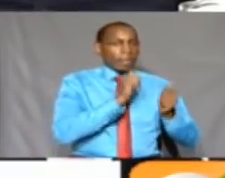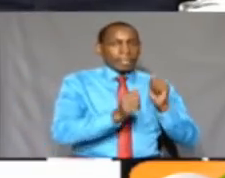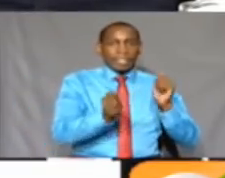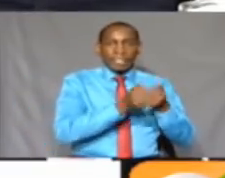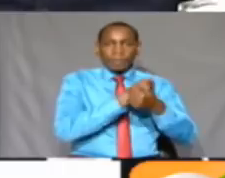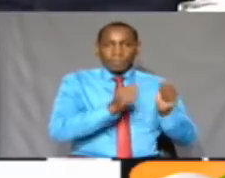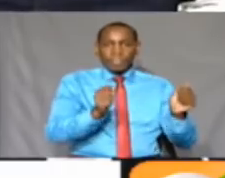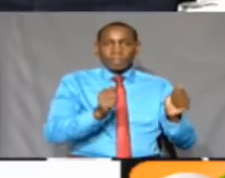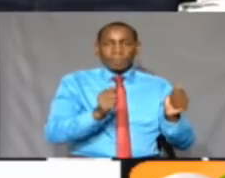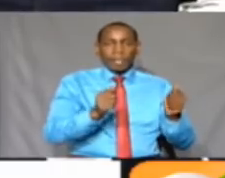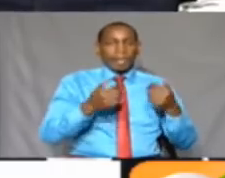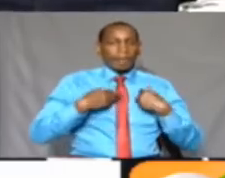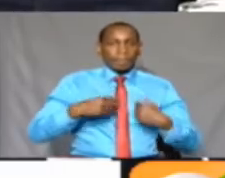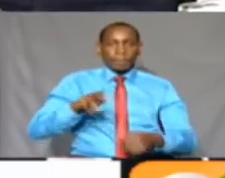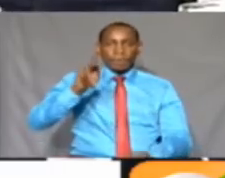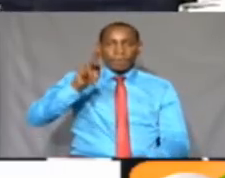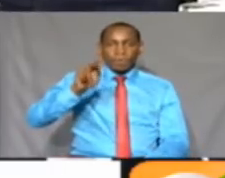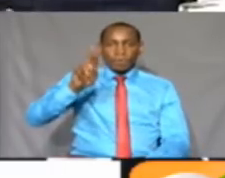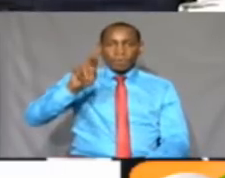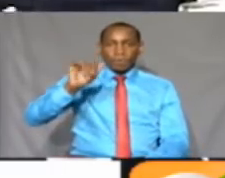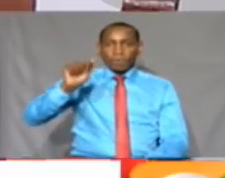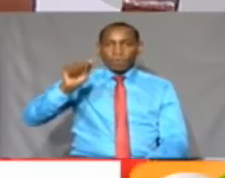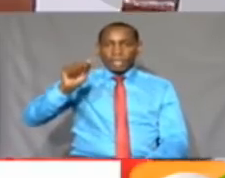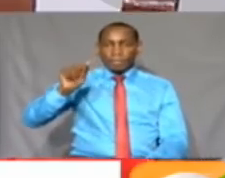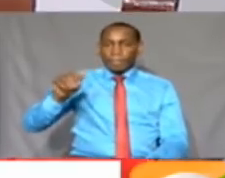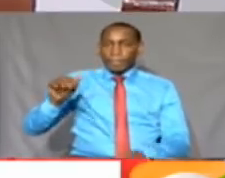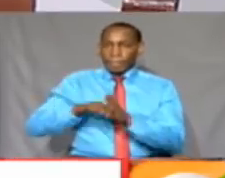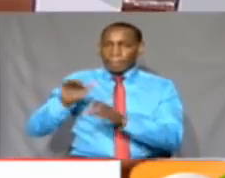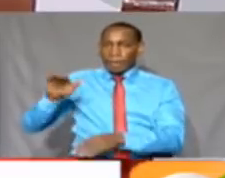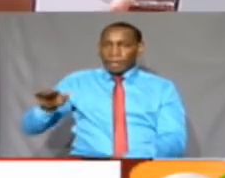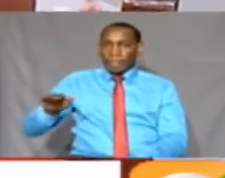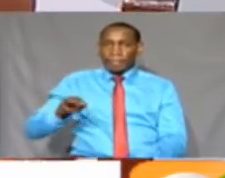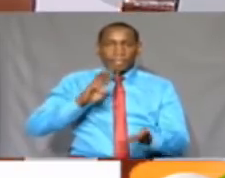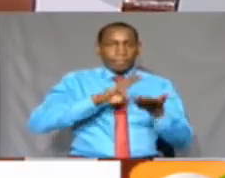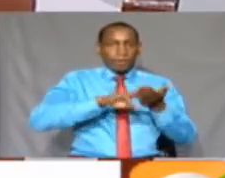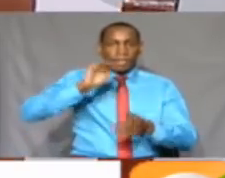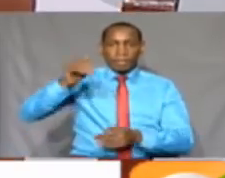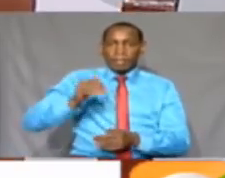ever be MP in Migori County. Unless the Luos decide,